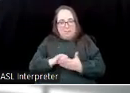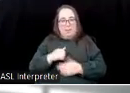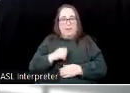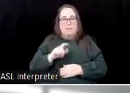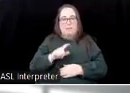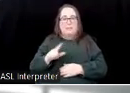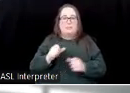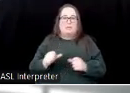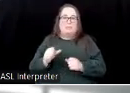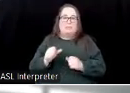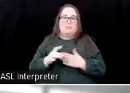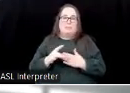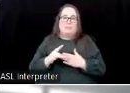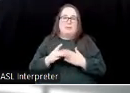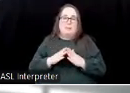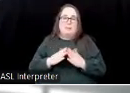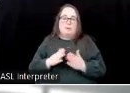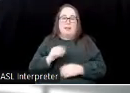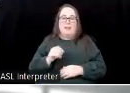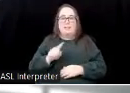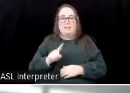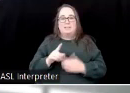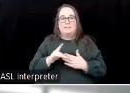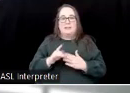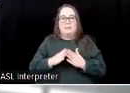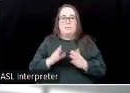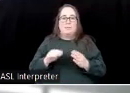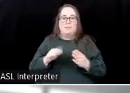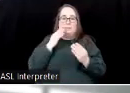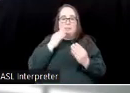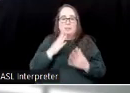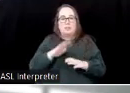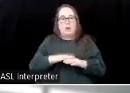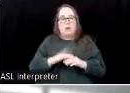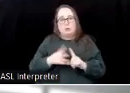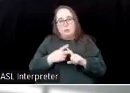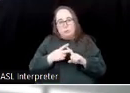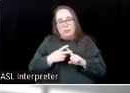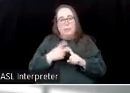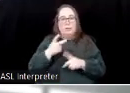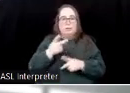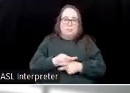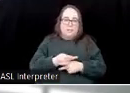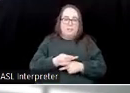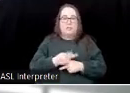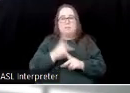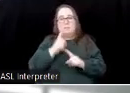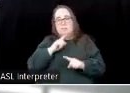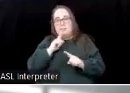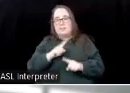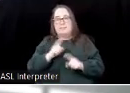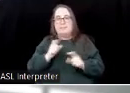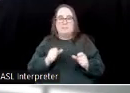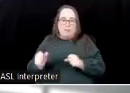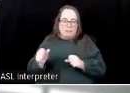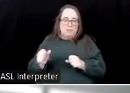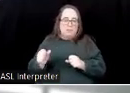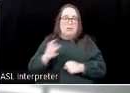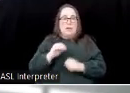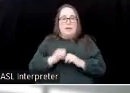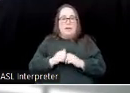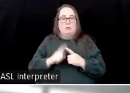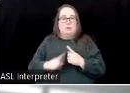strategies guidebook. And this guidebook provides information on recruitment, retention, responsiveness strategies, and how to